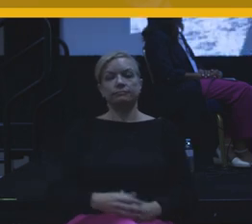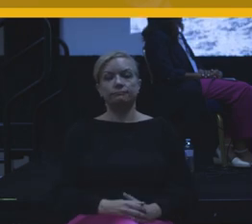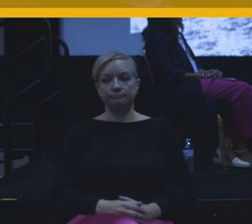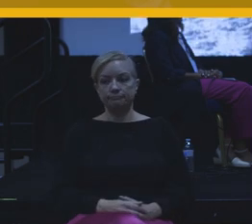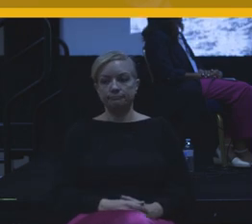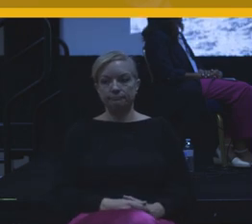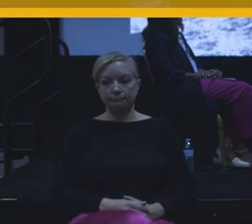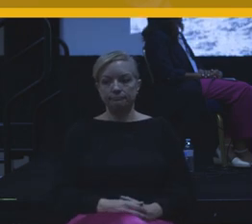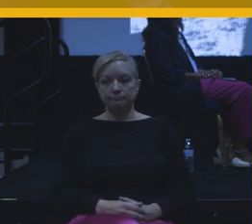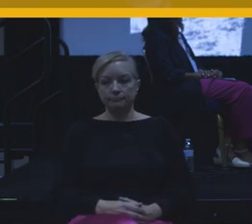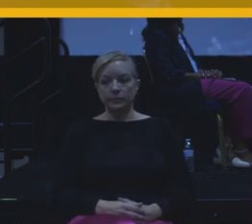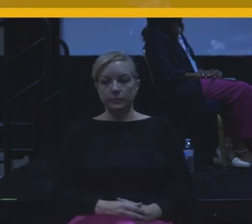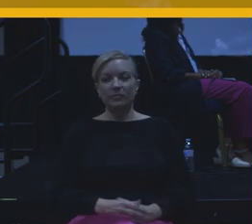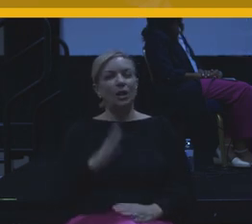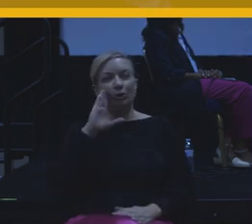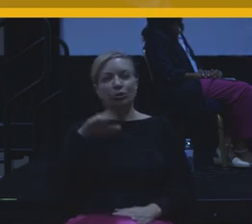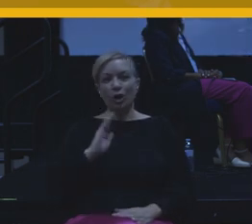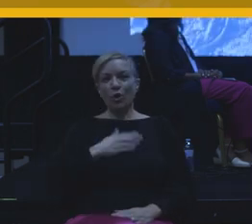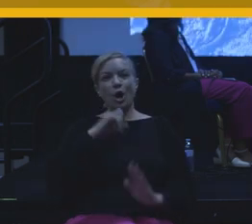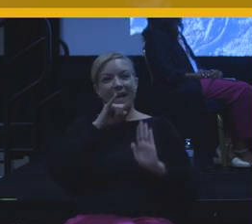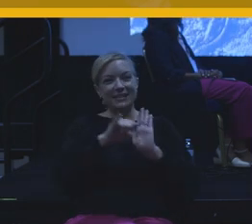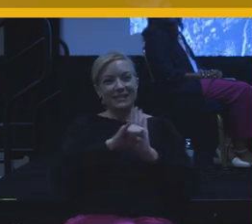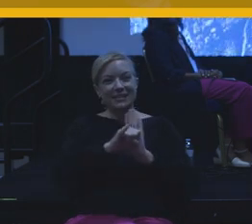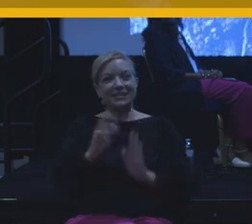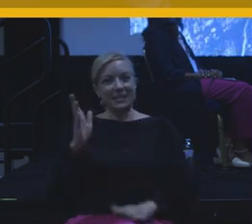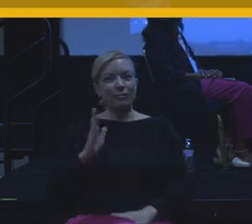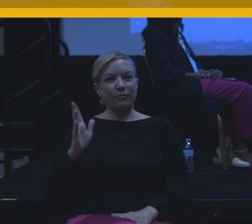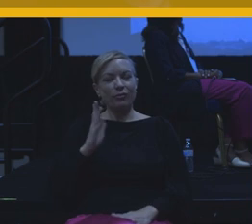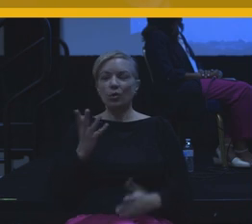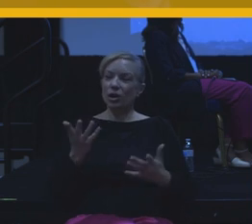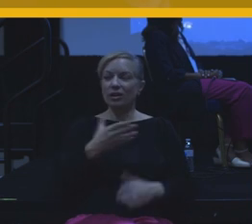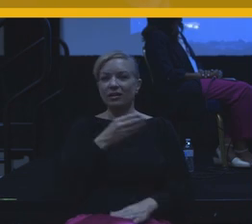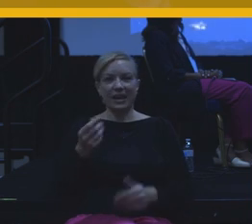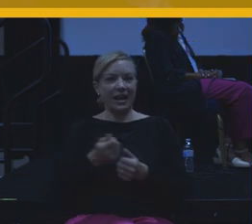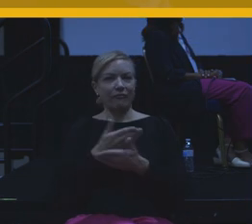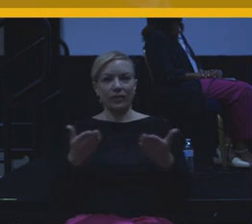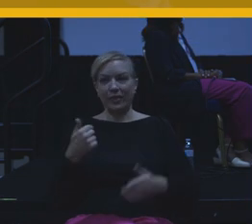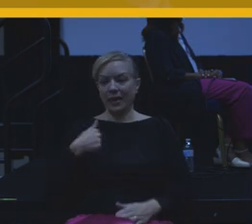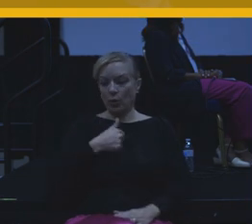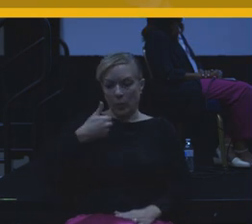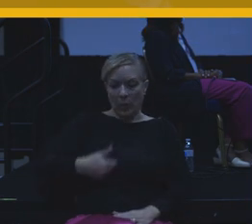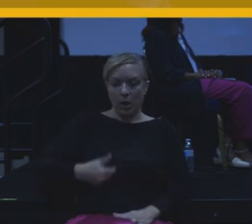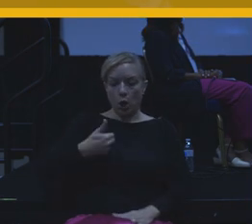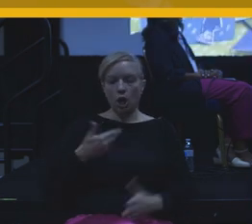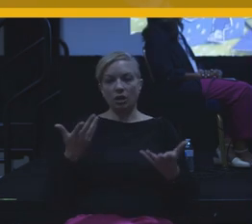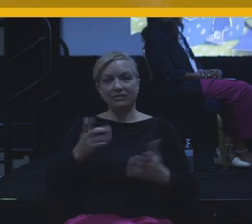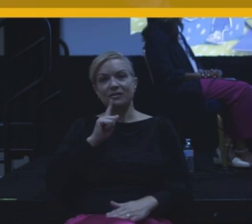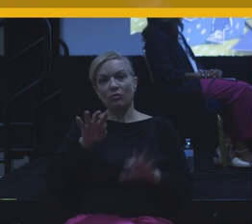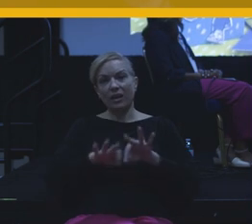It's a lot of our identity of who we used to be and what we were all about. Essentially tell a